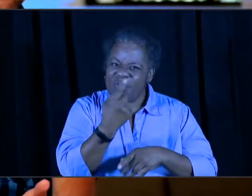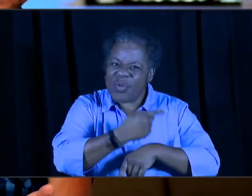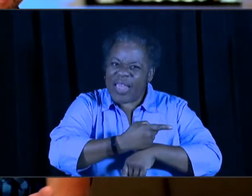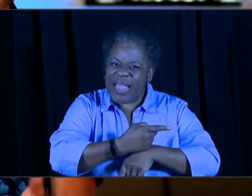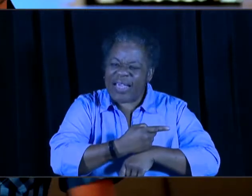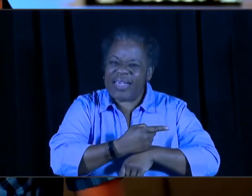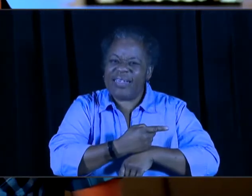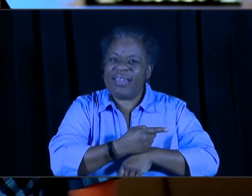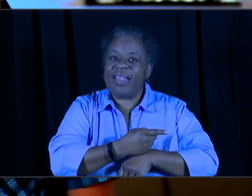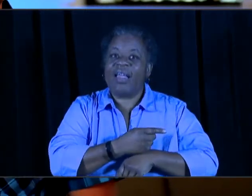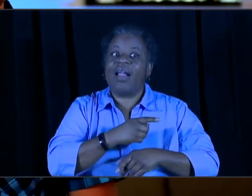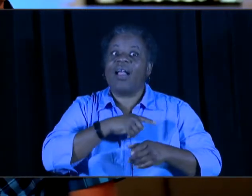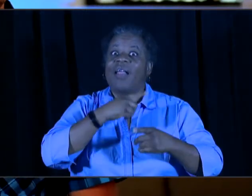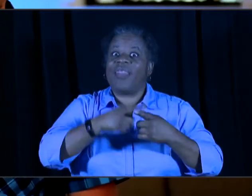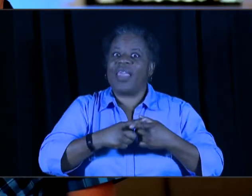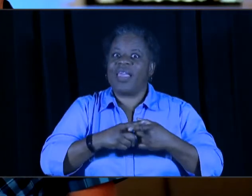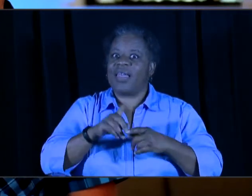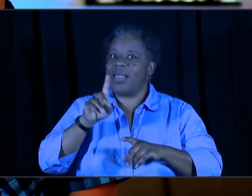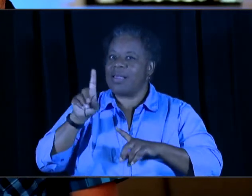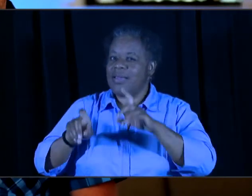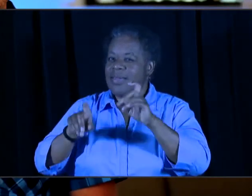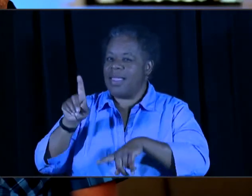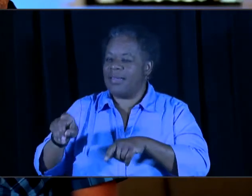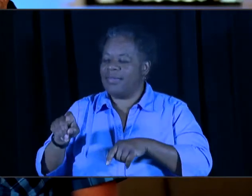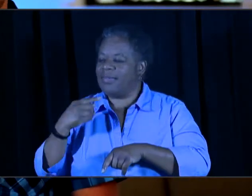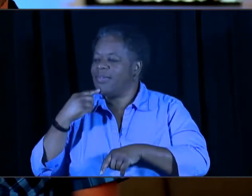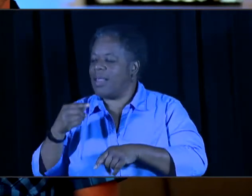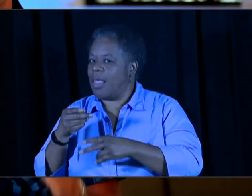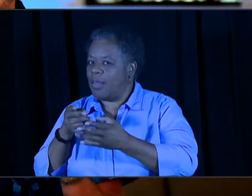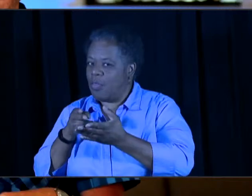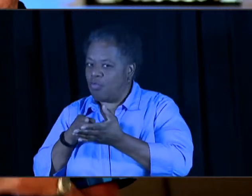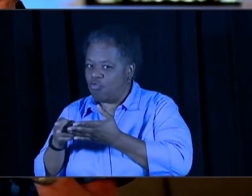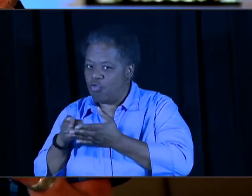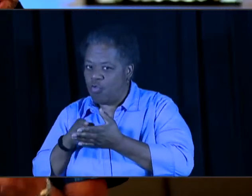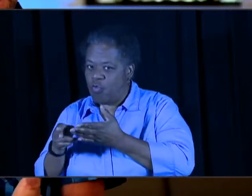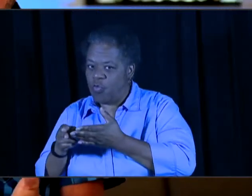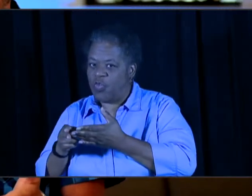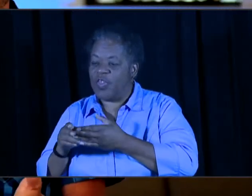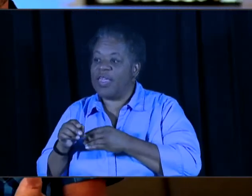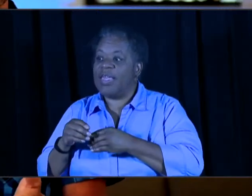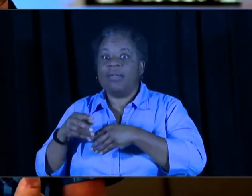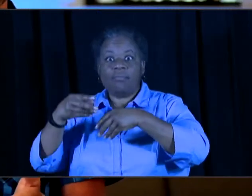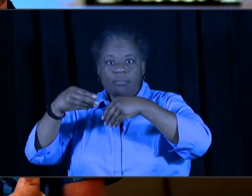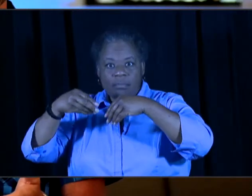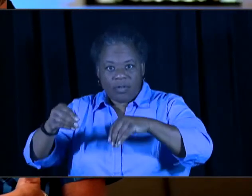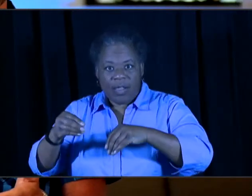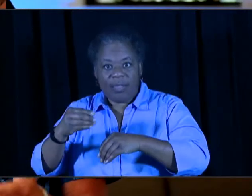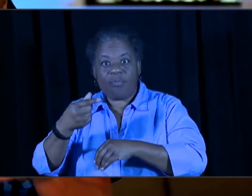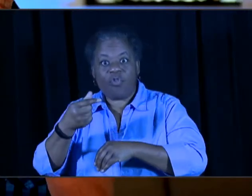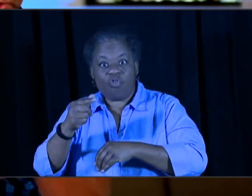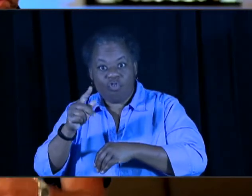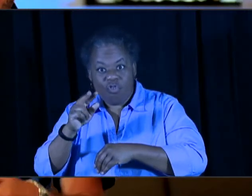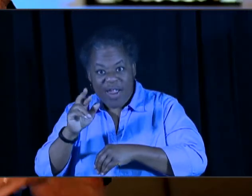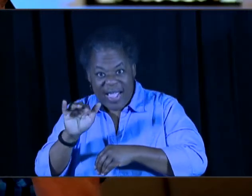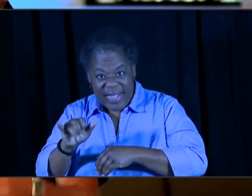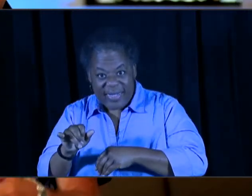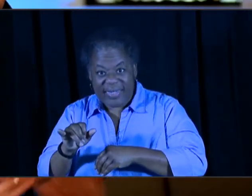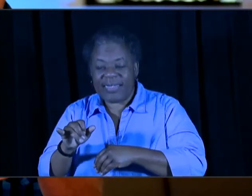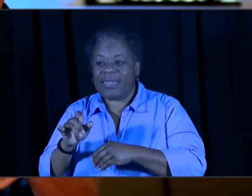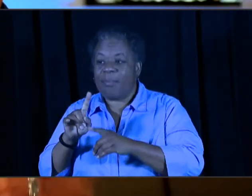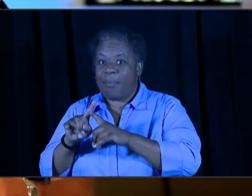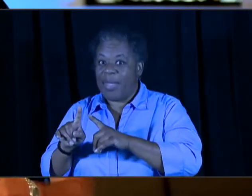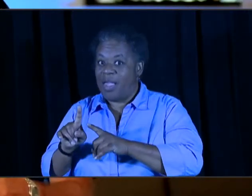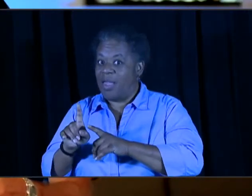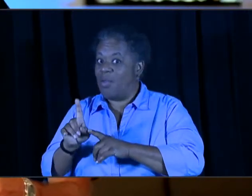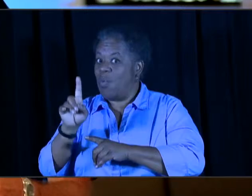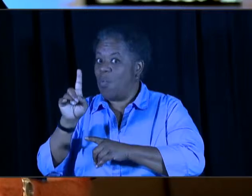he proposes a test to see if they're telling the truth. He agrees to sell them the grain they need, but to hold one of the